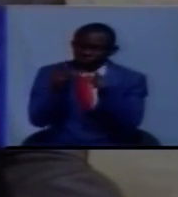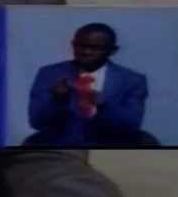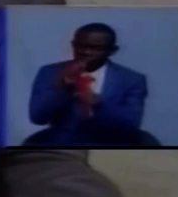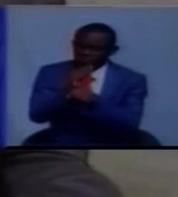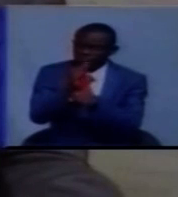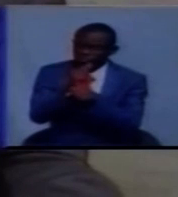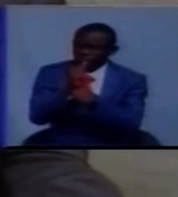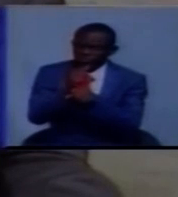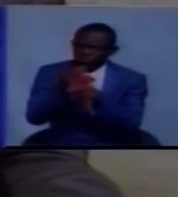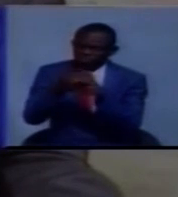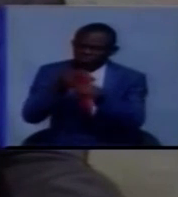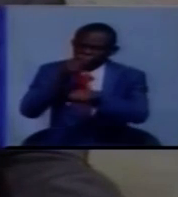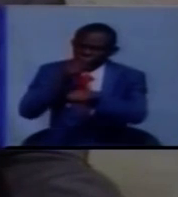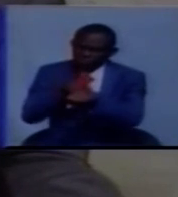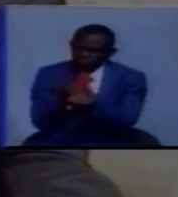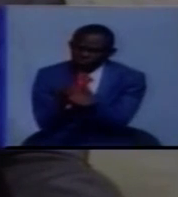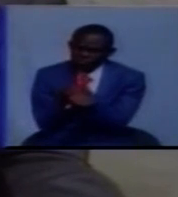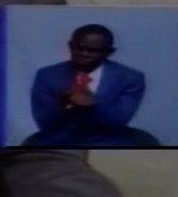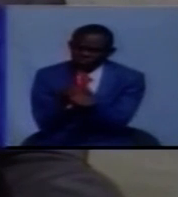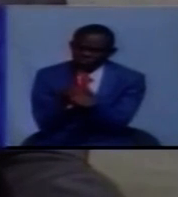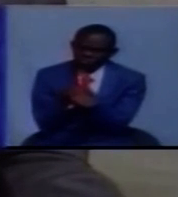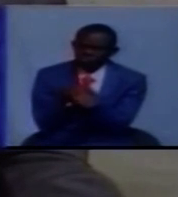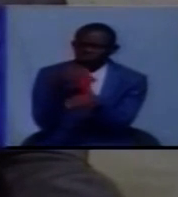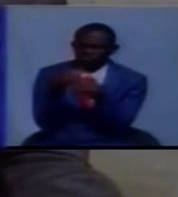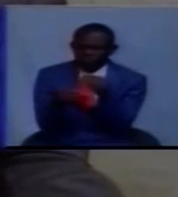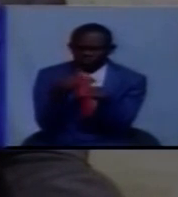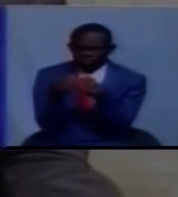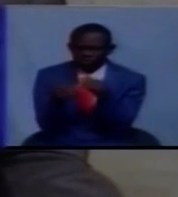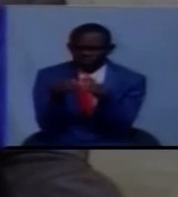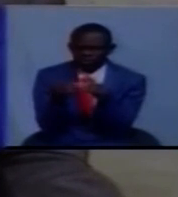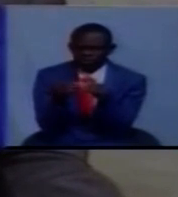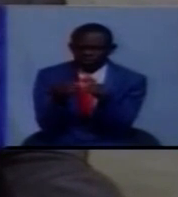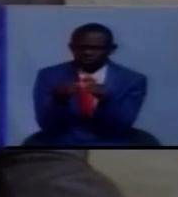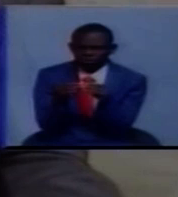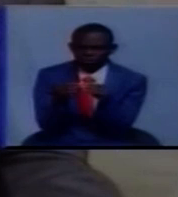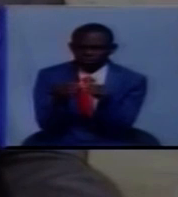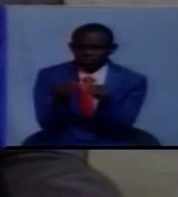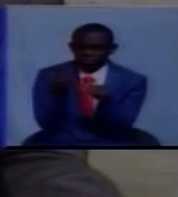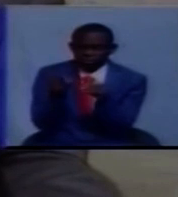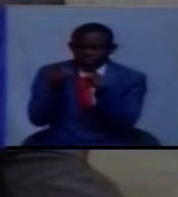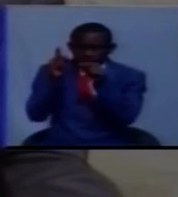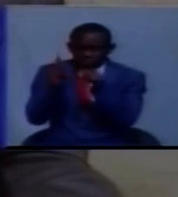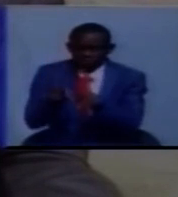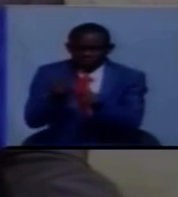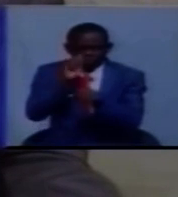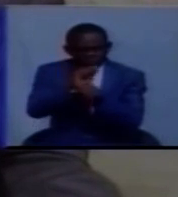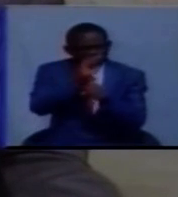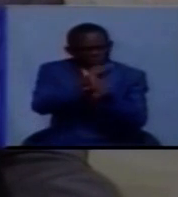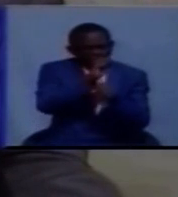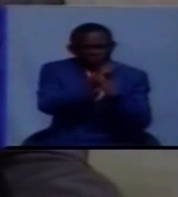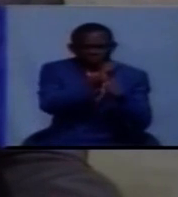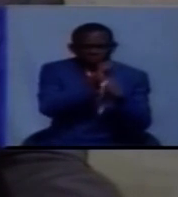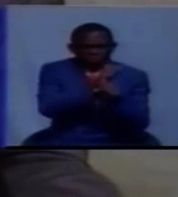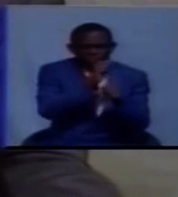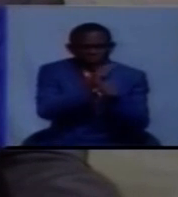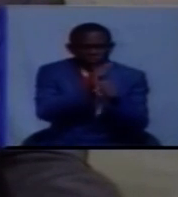is usually in terms, it is for a period that you pay, usually they are paid at the end of the day. Although